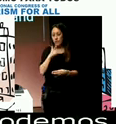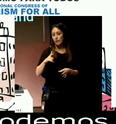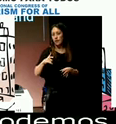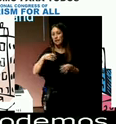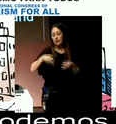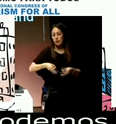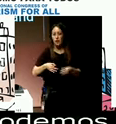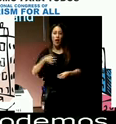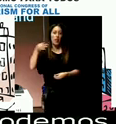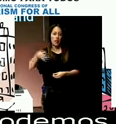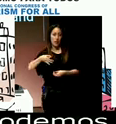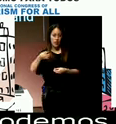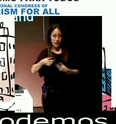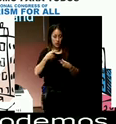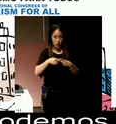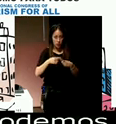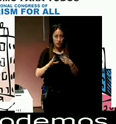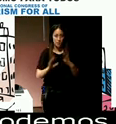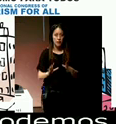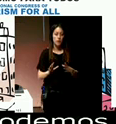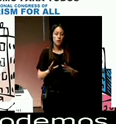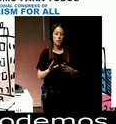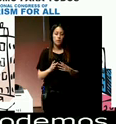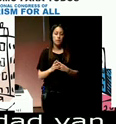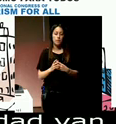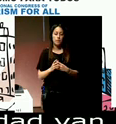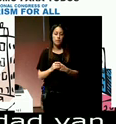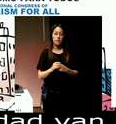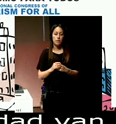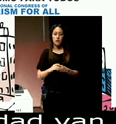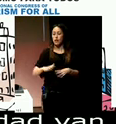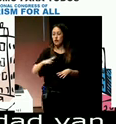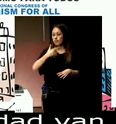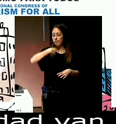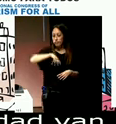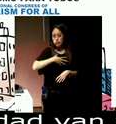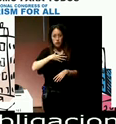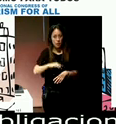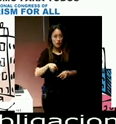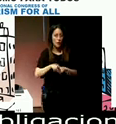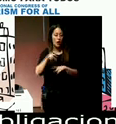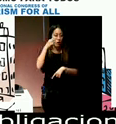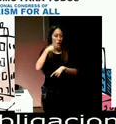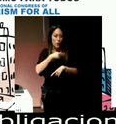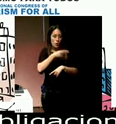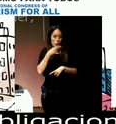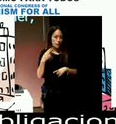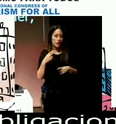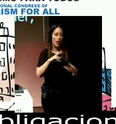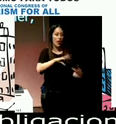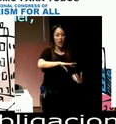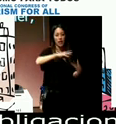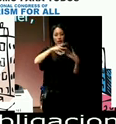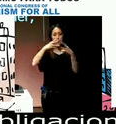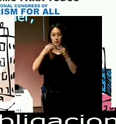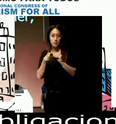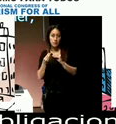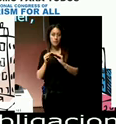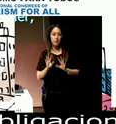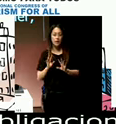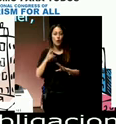are some obligations, but if we work together, if we make compromises,